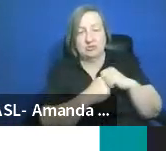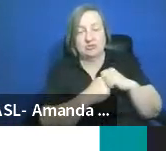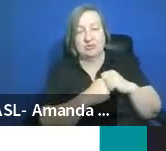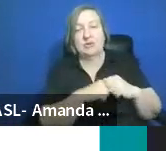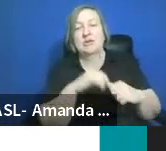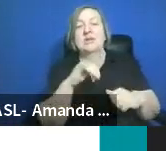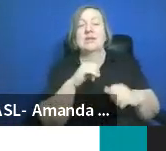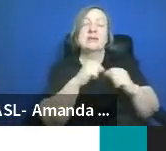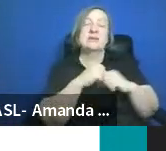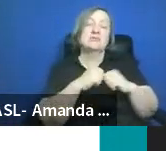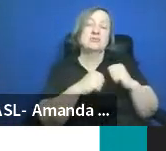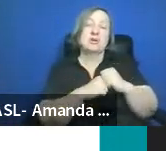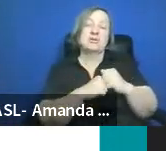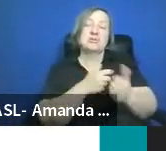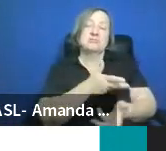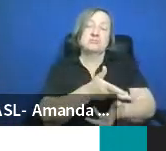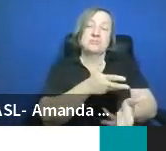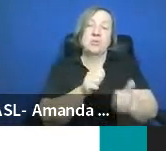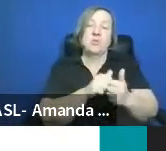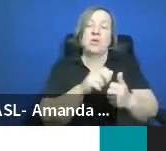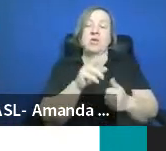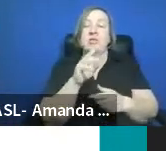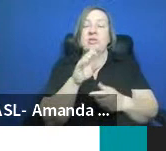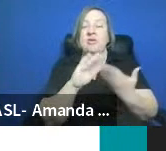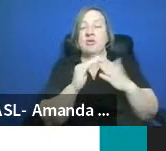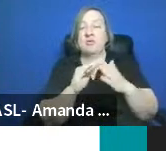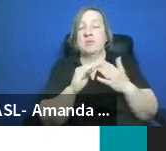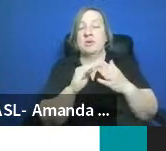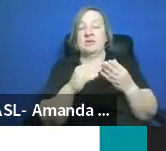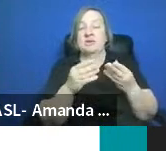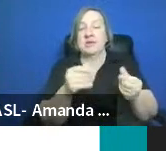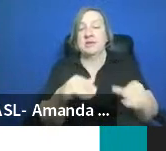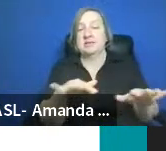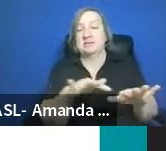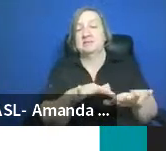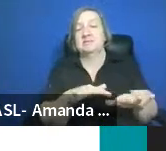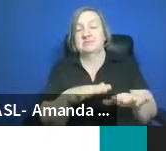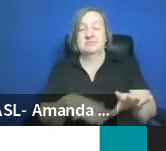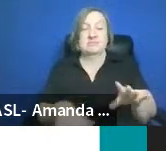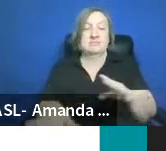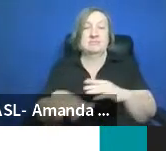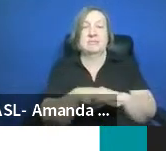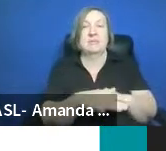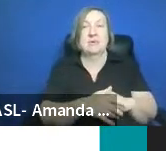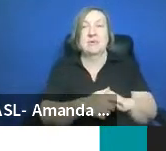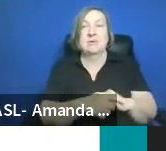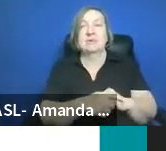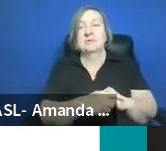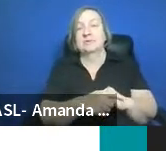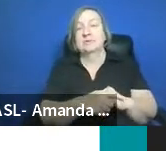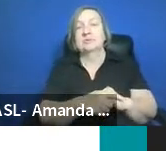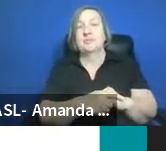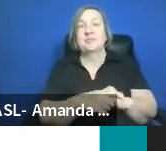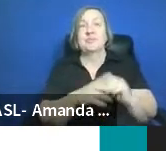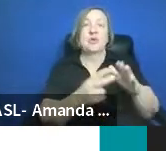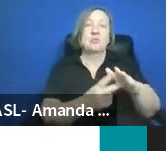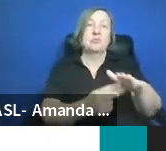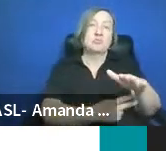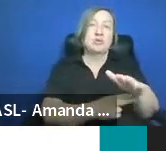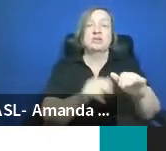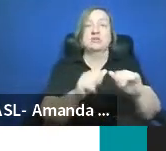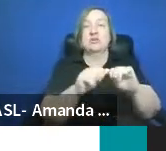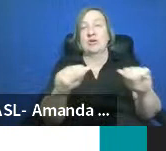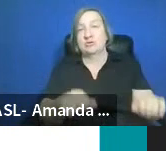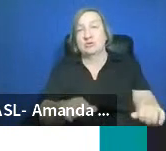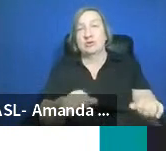structure interacts with the urban landscape around it. Next slide. So bridge architecture, I think, kind of